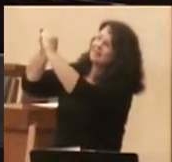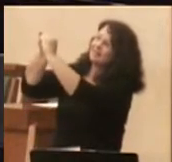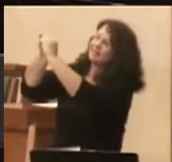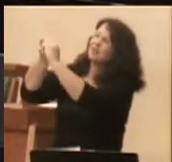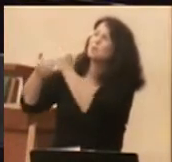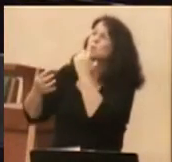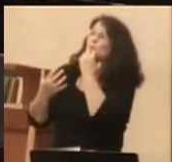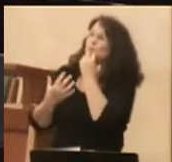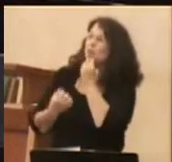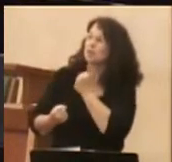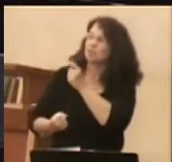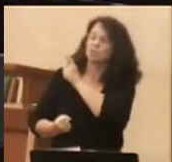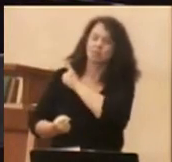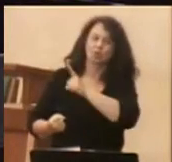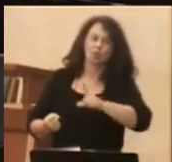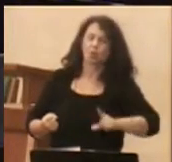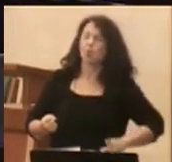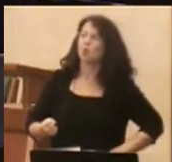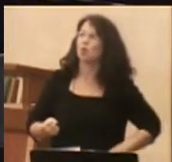Lord, lead me